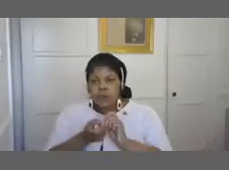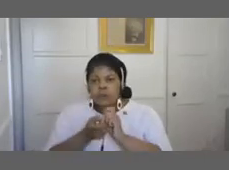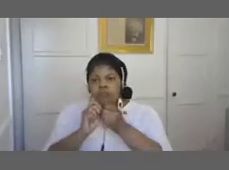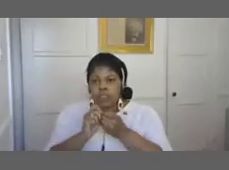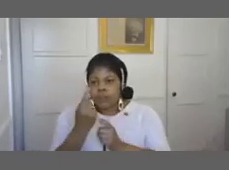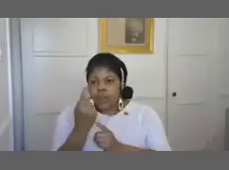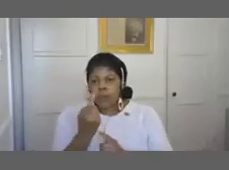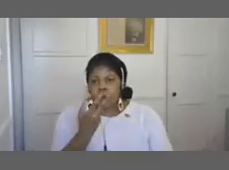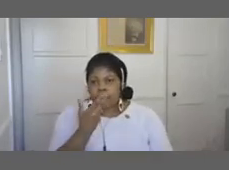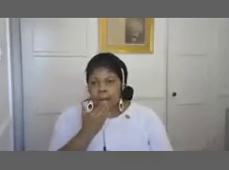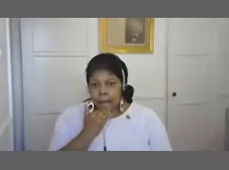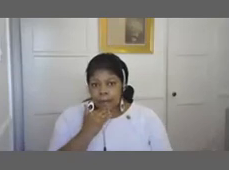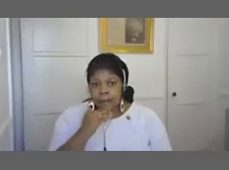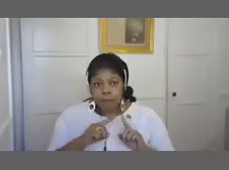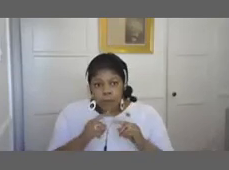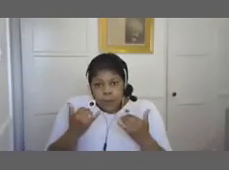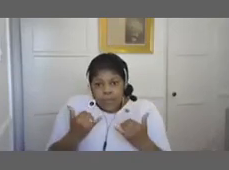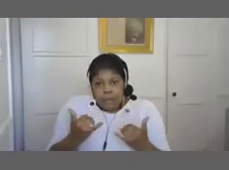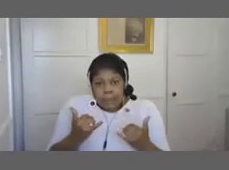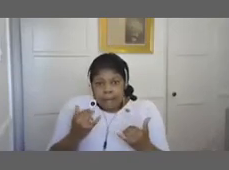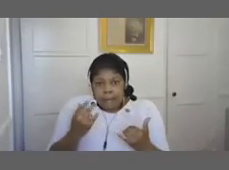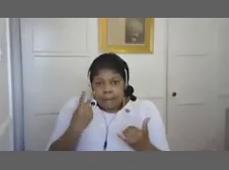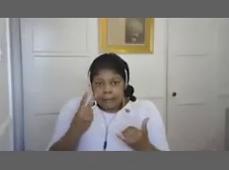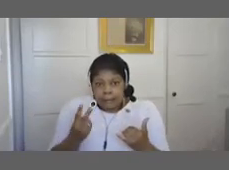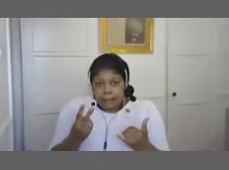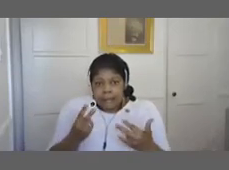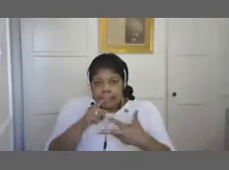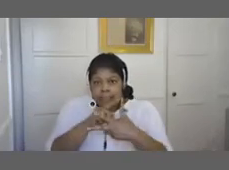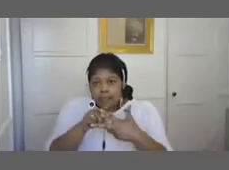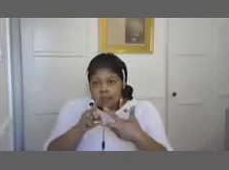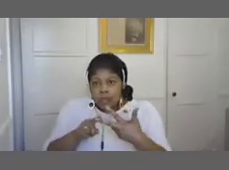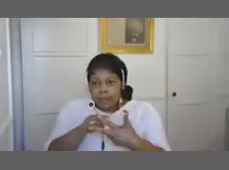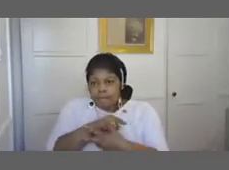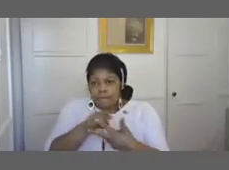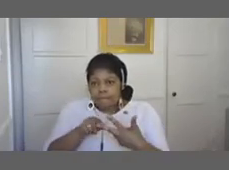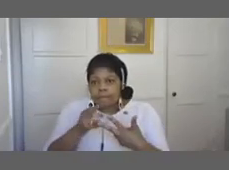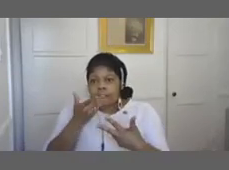know, these three colors right away.